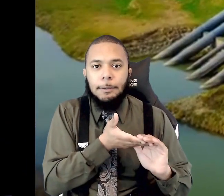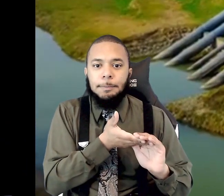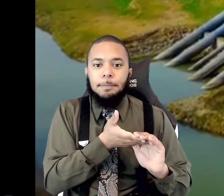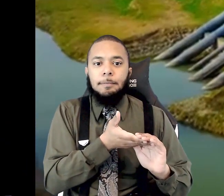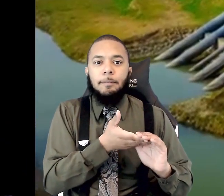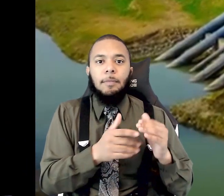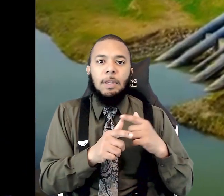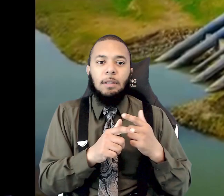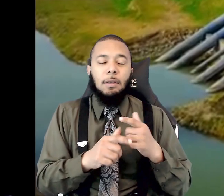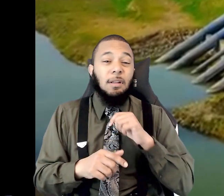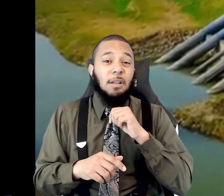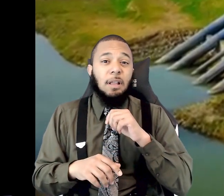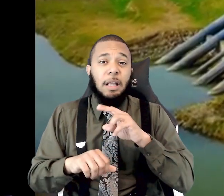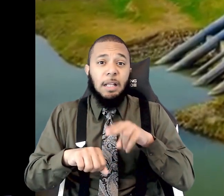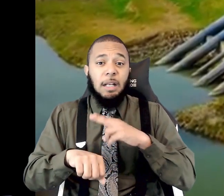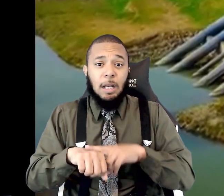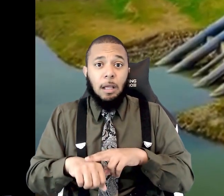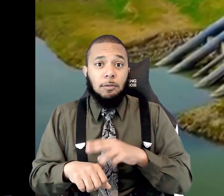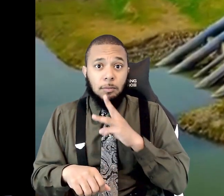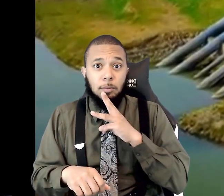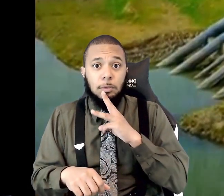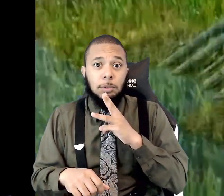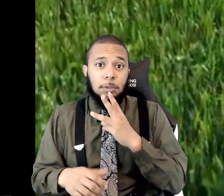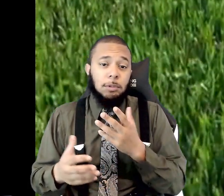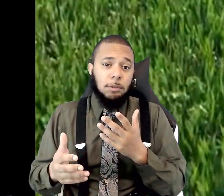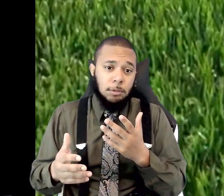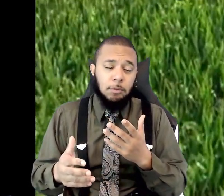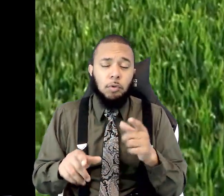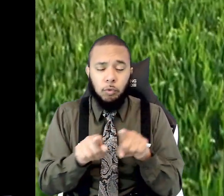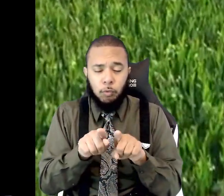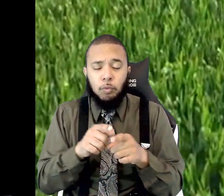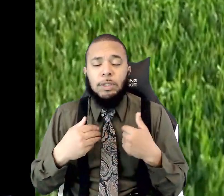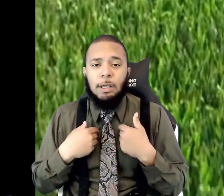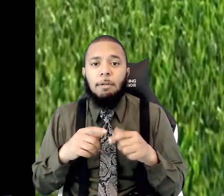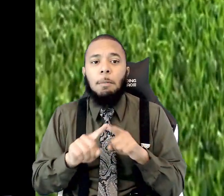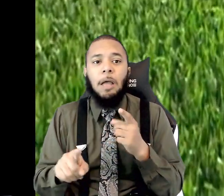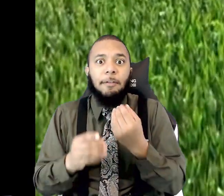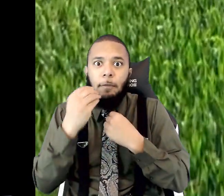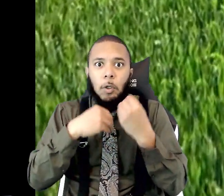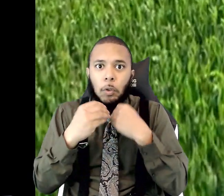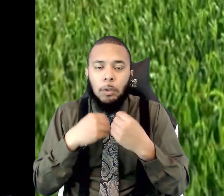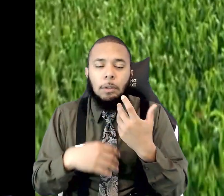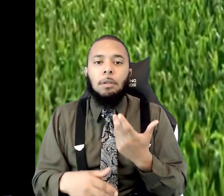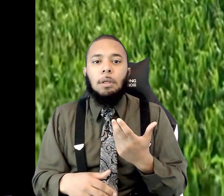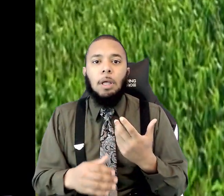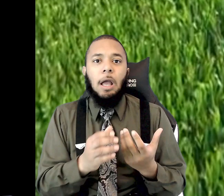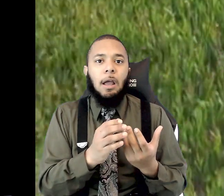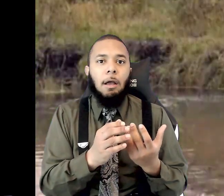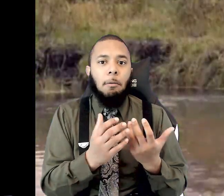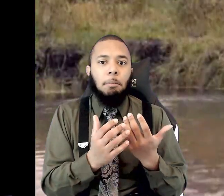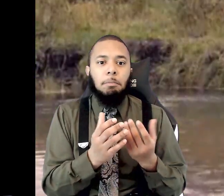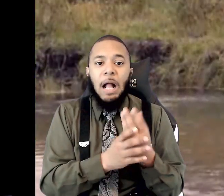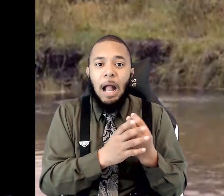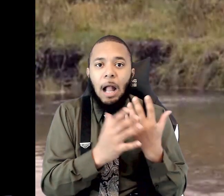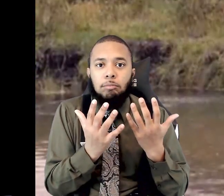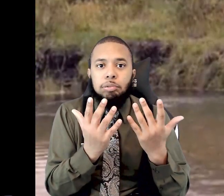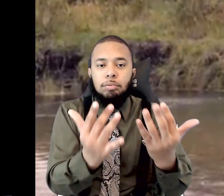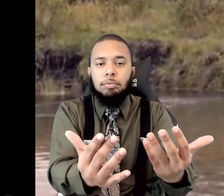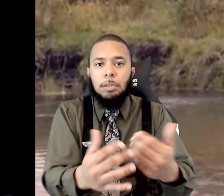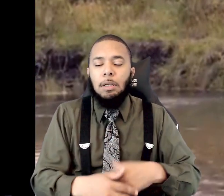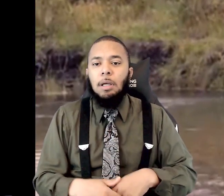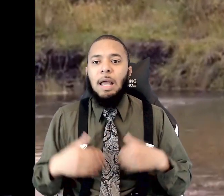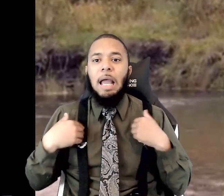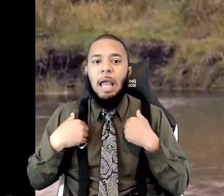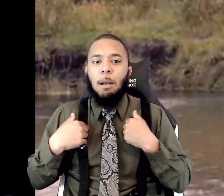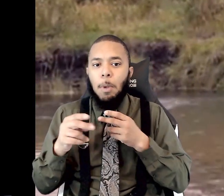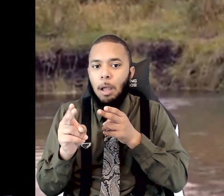of natural water for purification systems as well. But the food that we eat, whether it's crops that we're growing, animals that we're hunting,